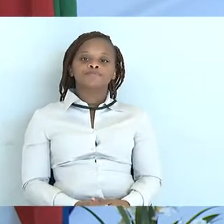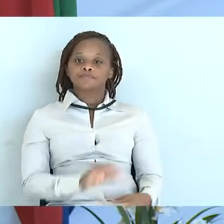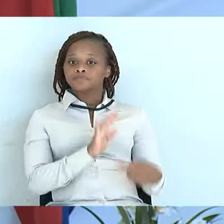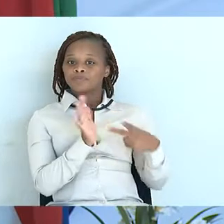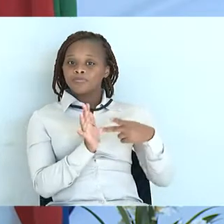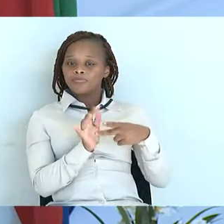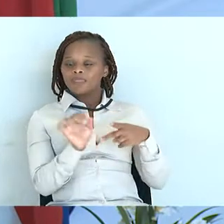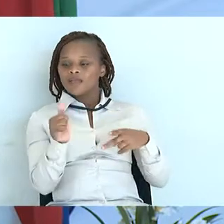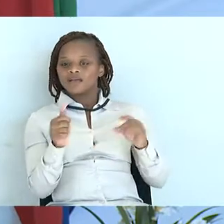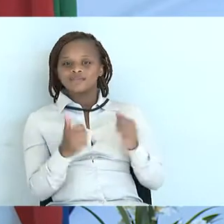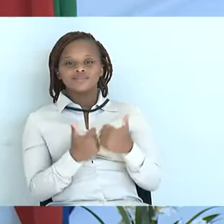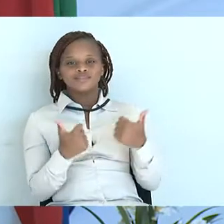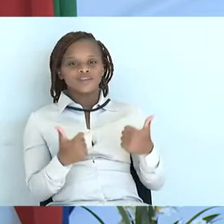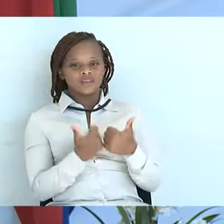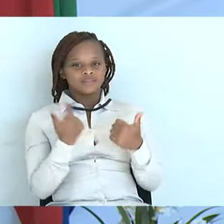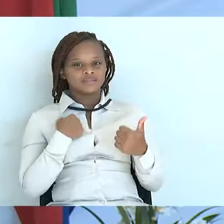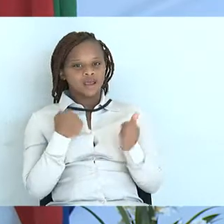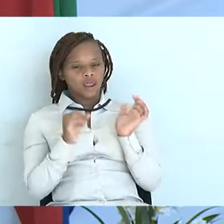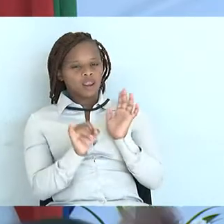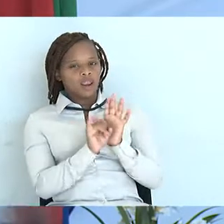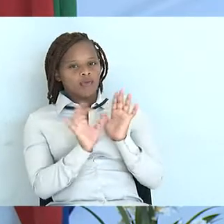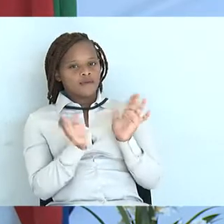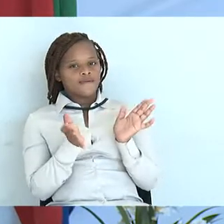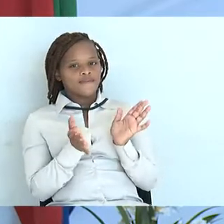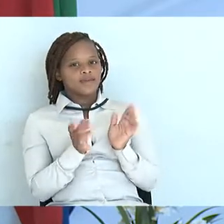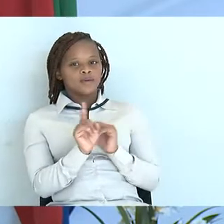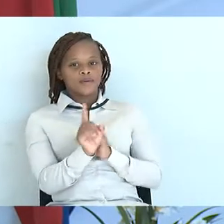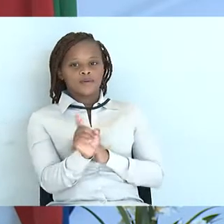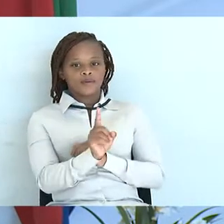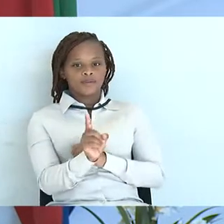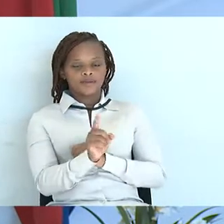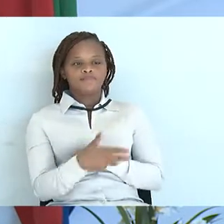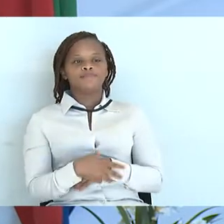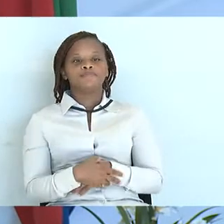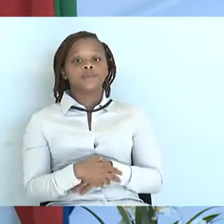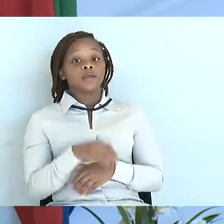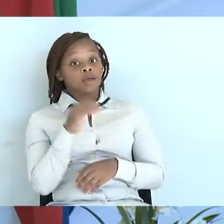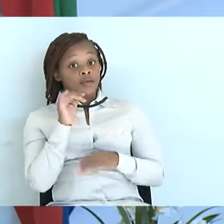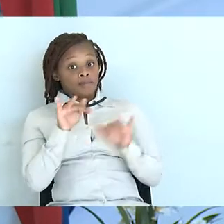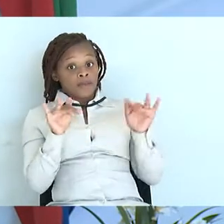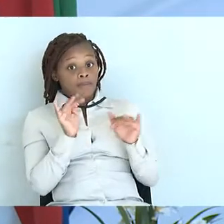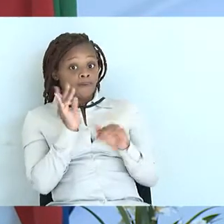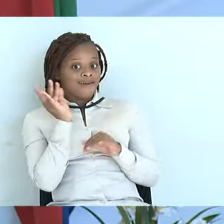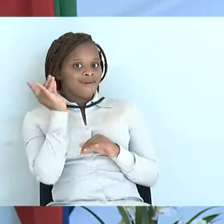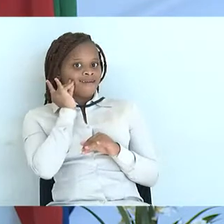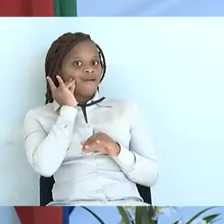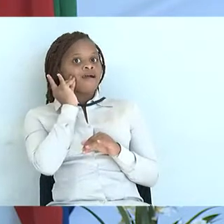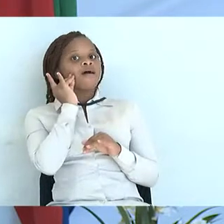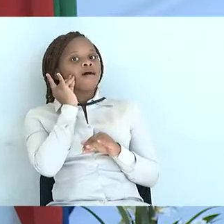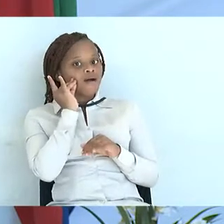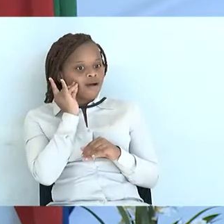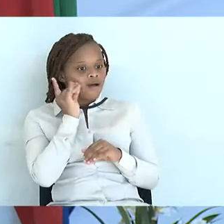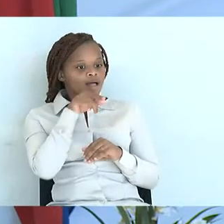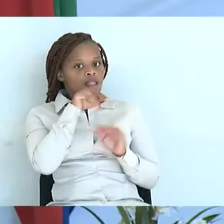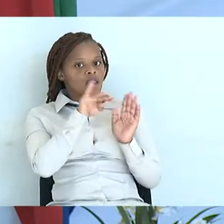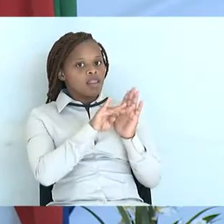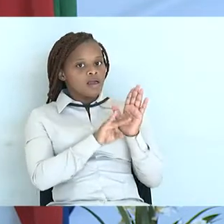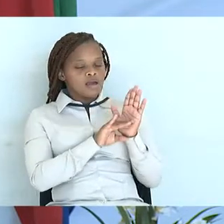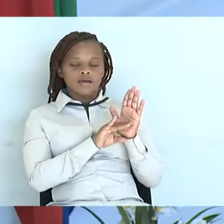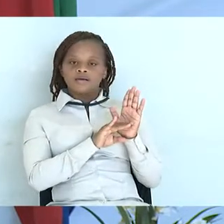once people hear that there is this development, then they rush to our traditional leaders and